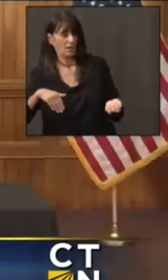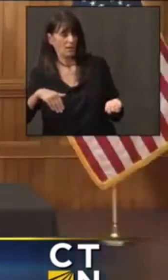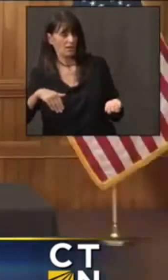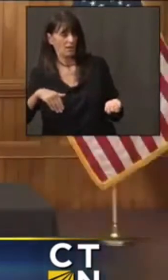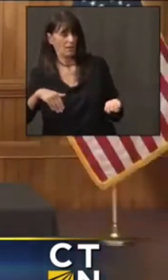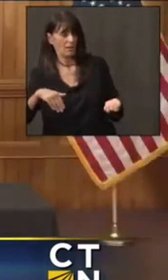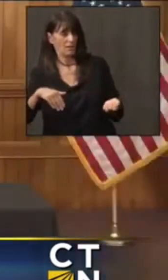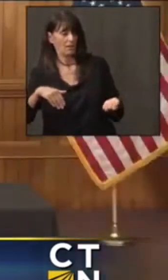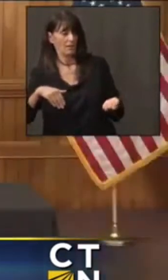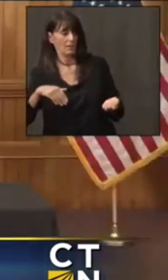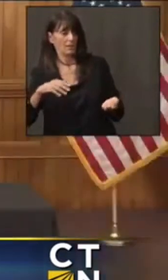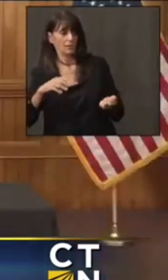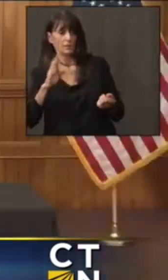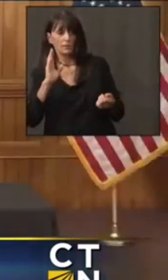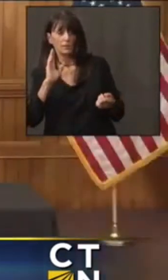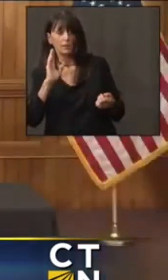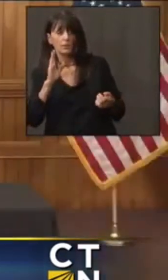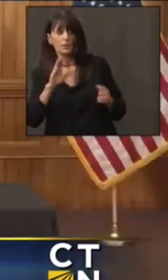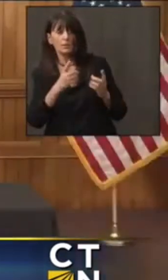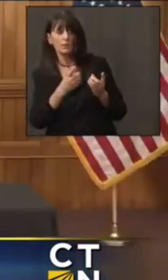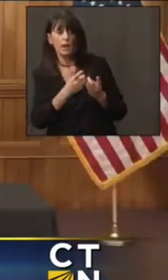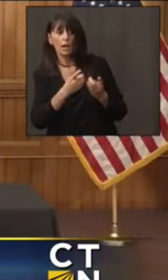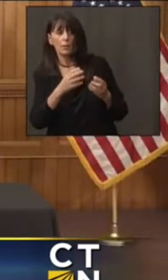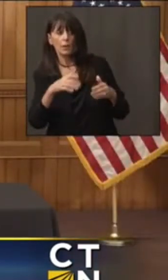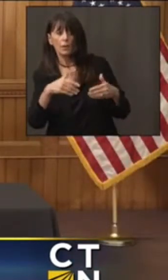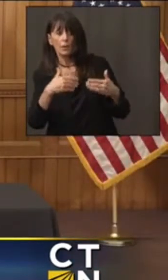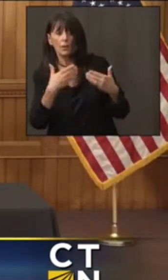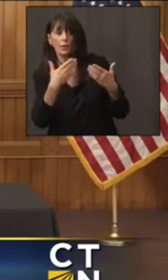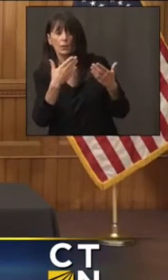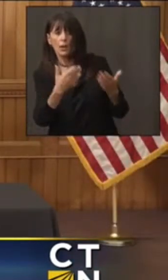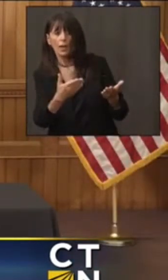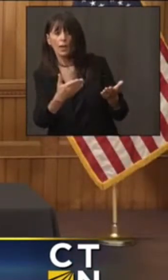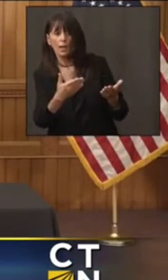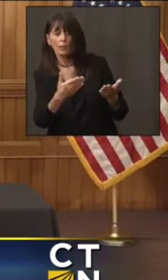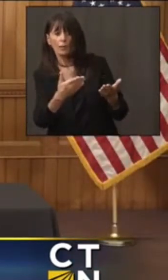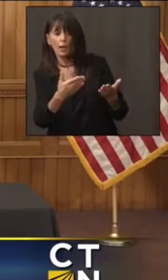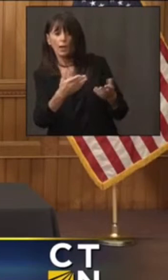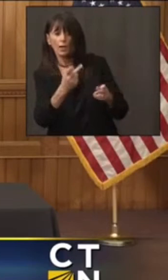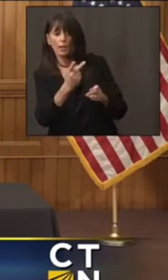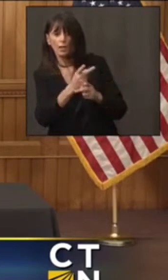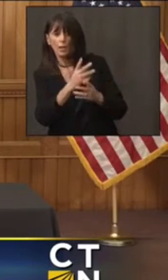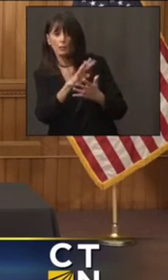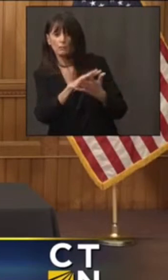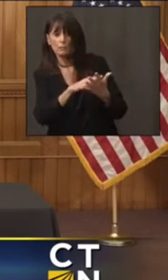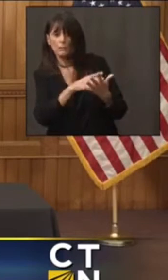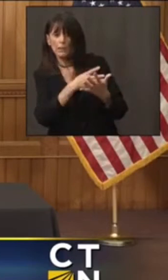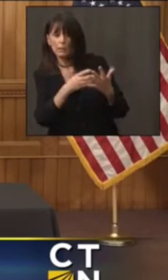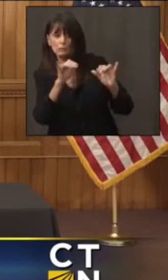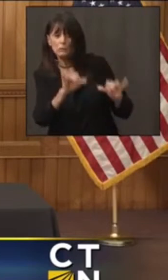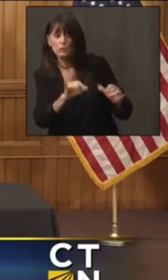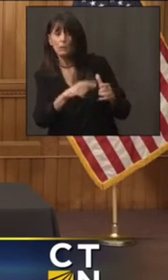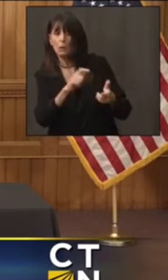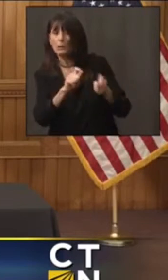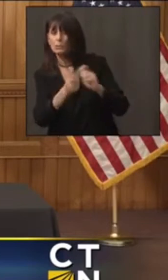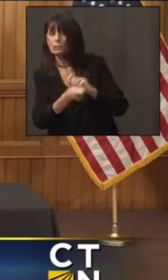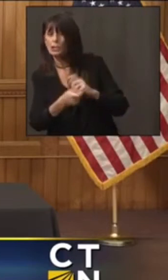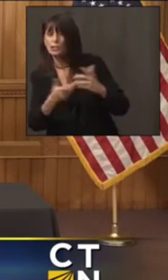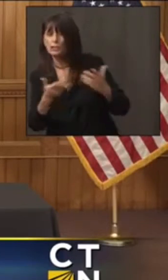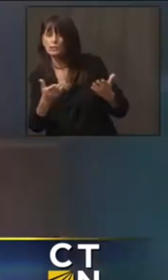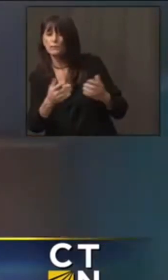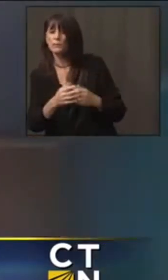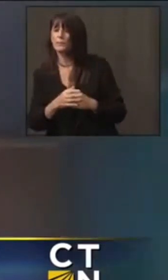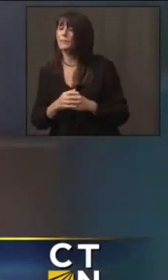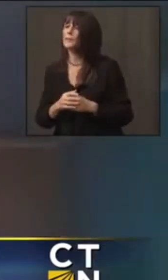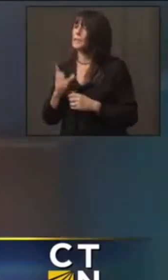Would the department be recommending that they keep to the schedule based on everything we know is going on? I